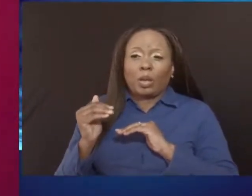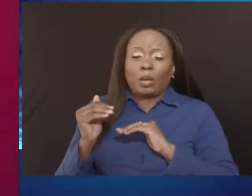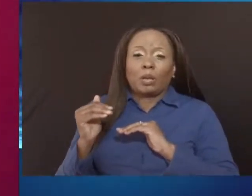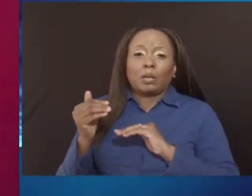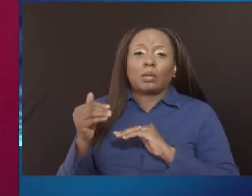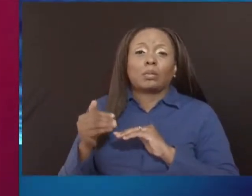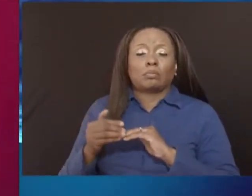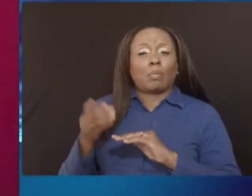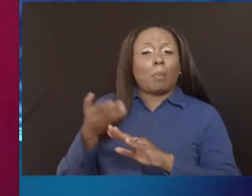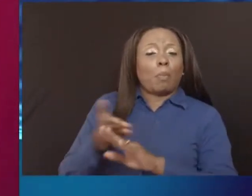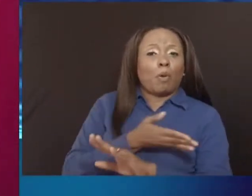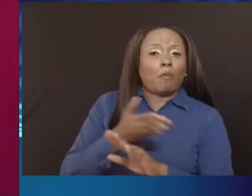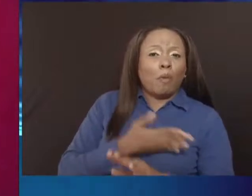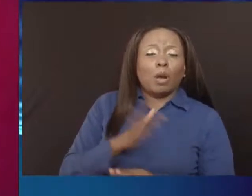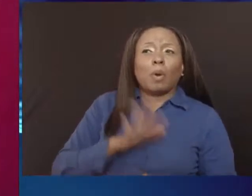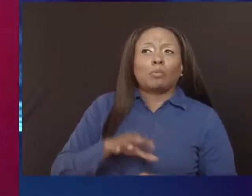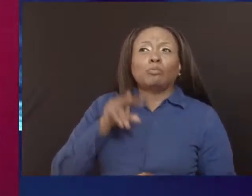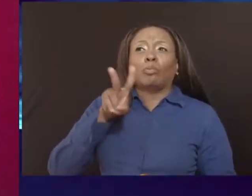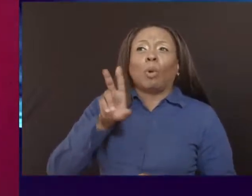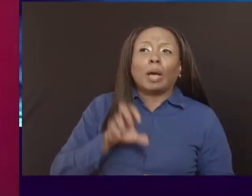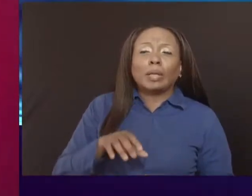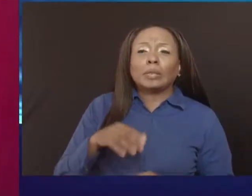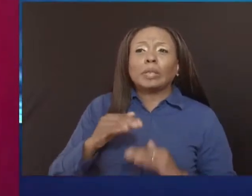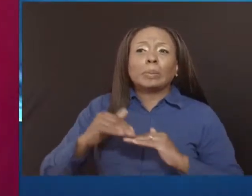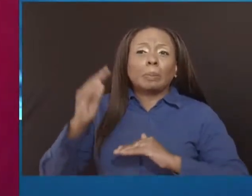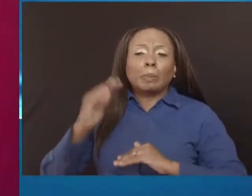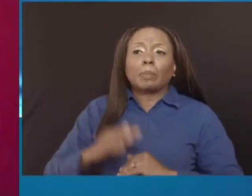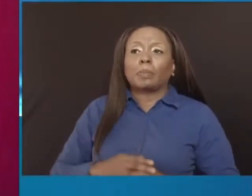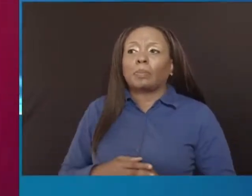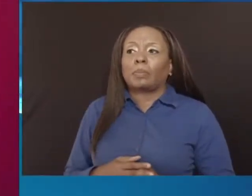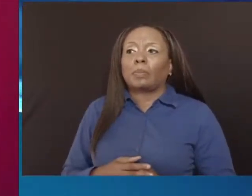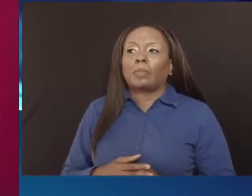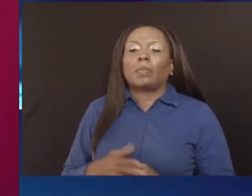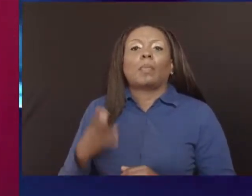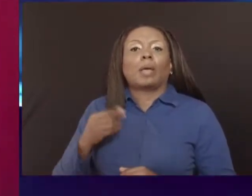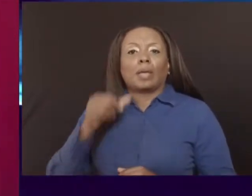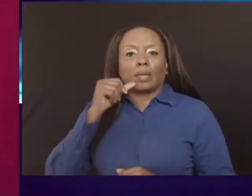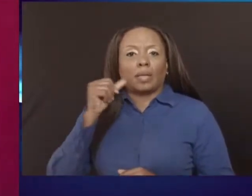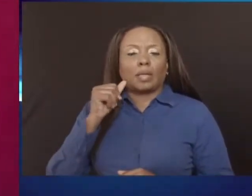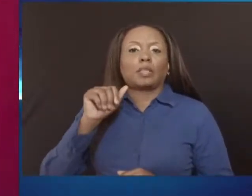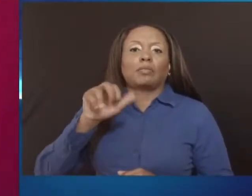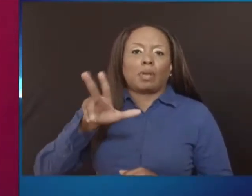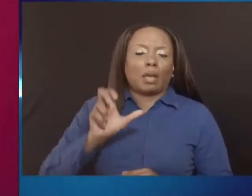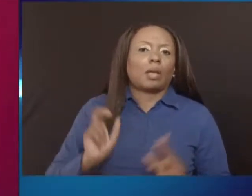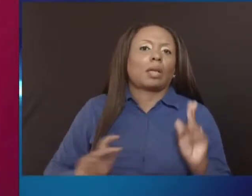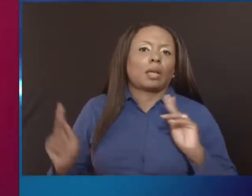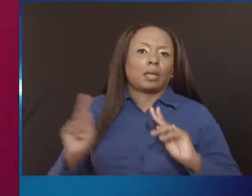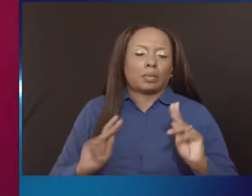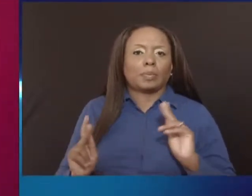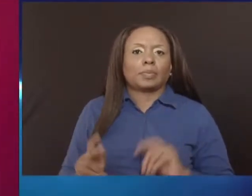up until that point. And then in the dashboard for yesterday, we had 300 persons identified on